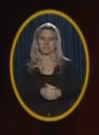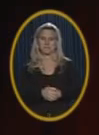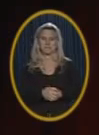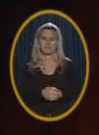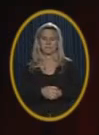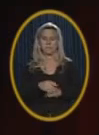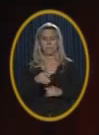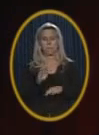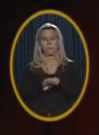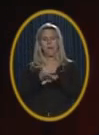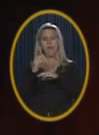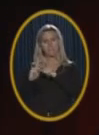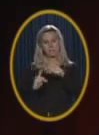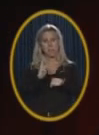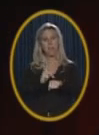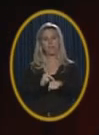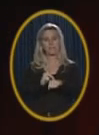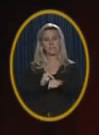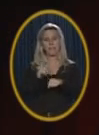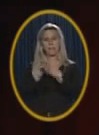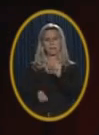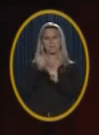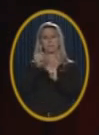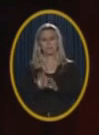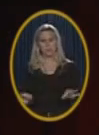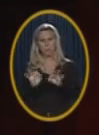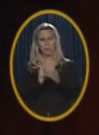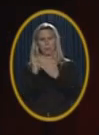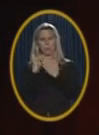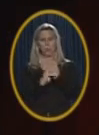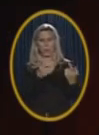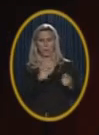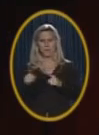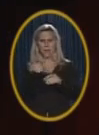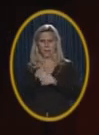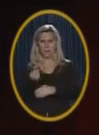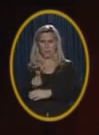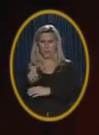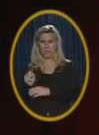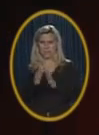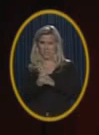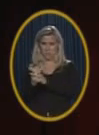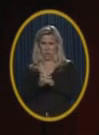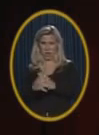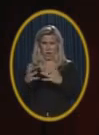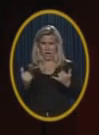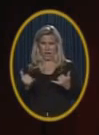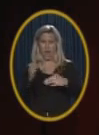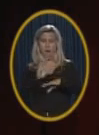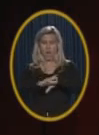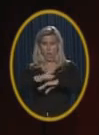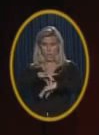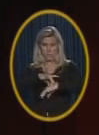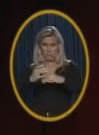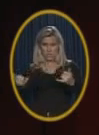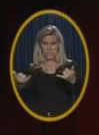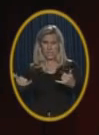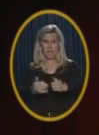be people off this planet. It's the most important program that's going on in the United States of America and on this planet